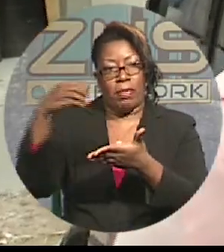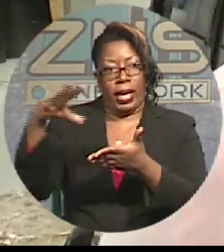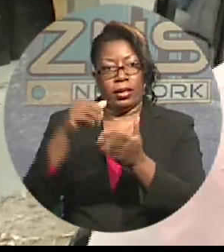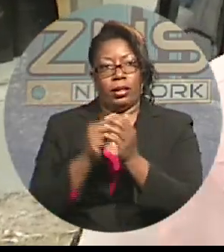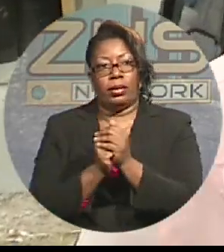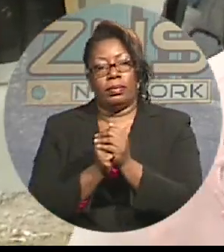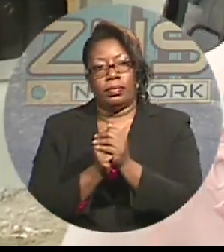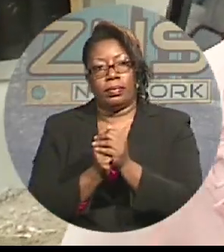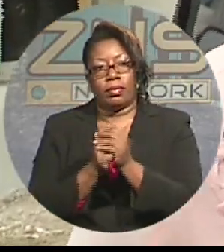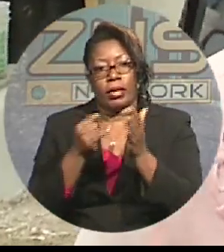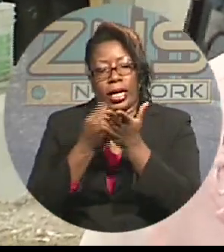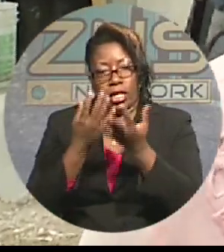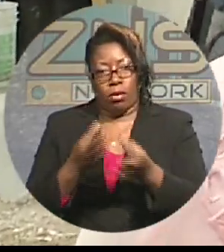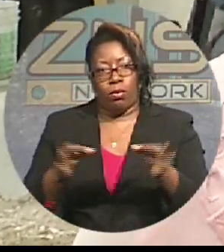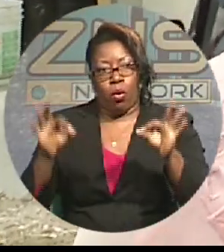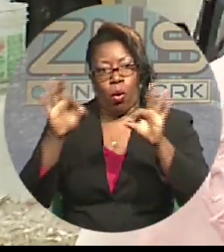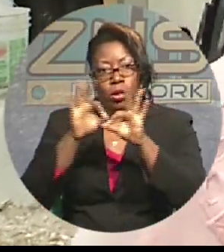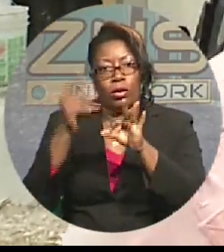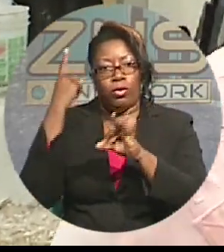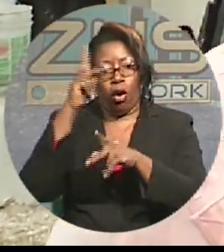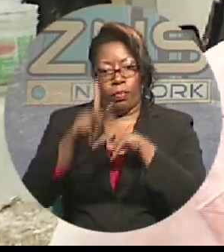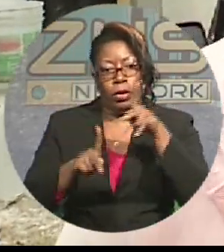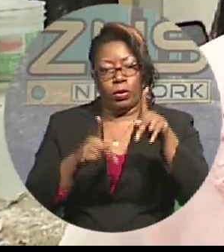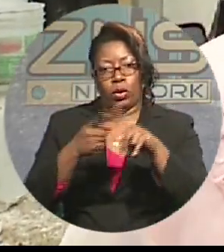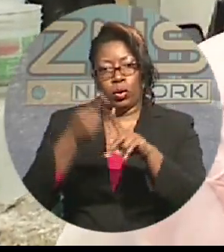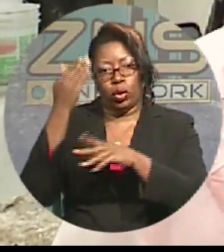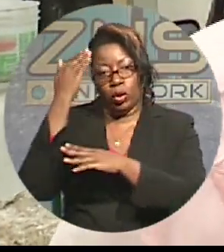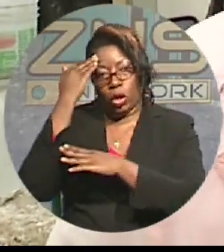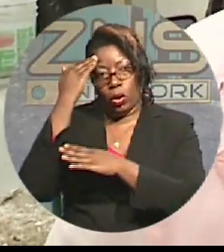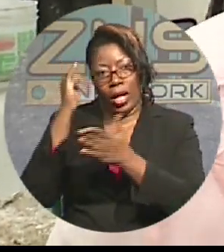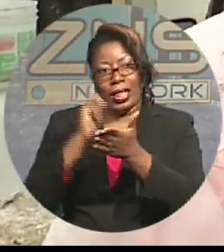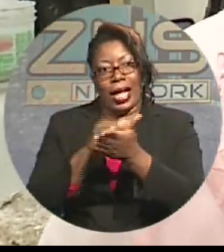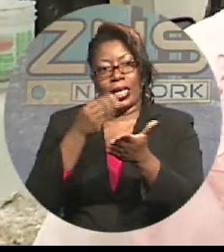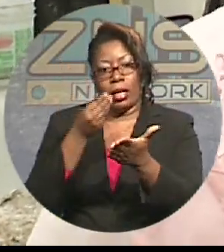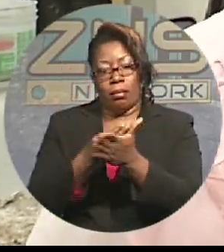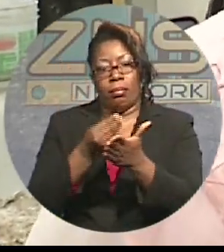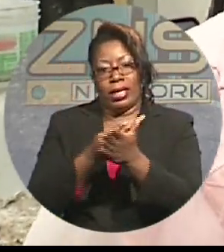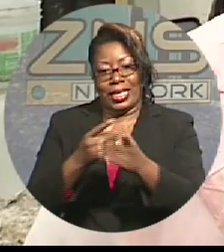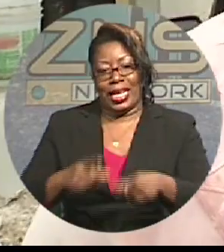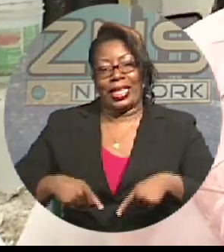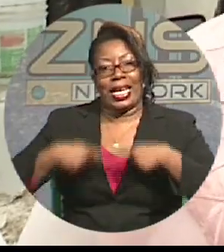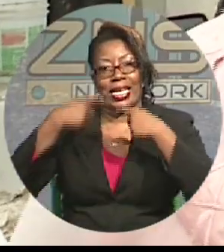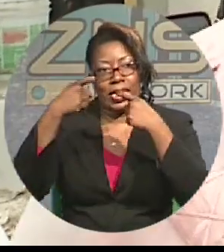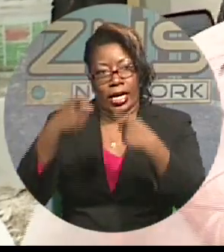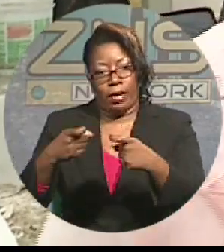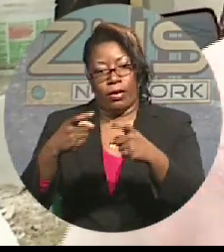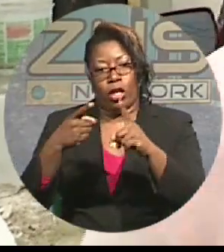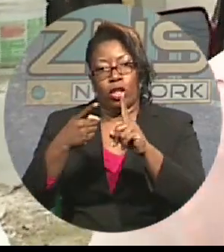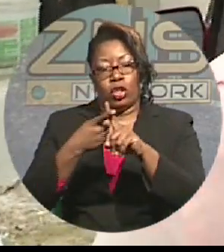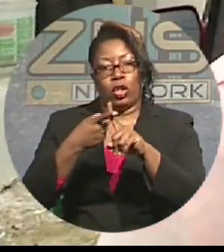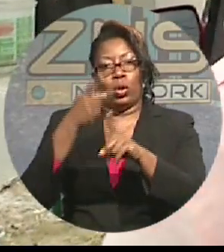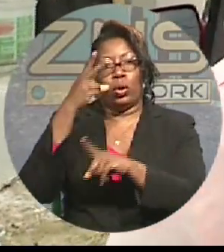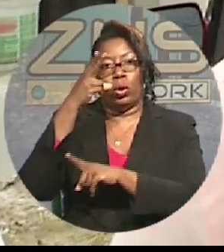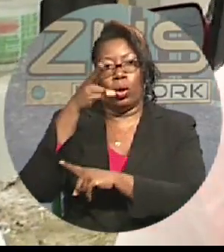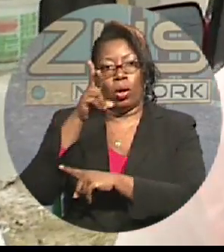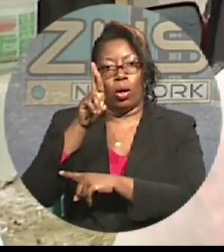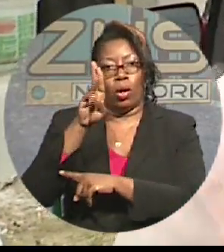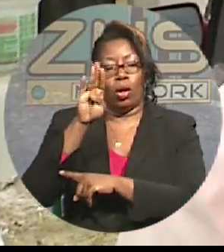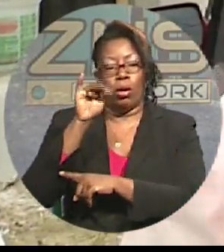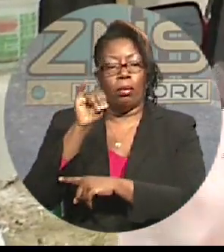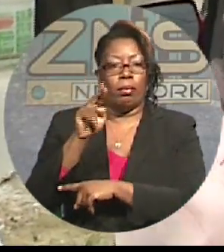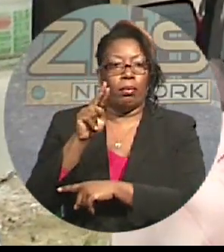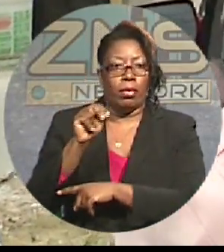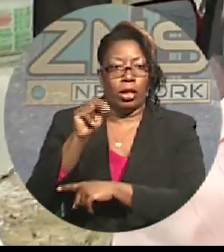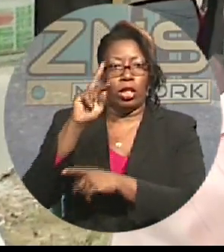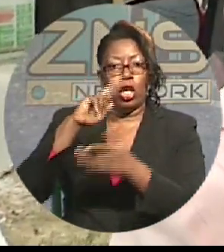important for the people to know that the monies that they give to urban renewal, that it is going to